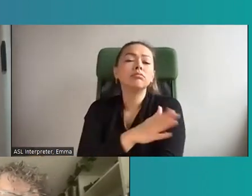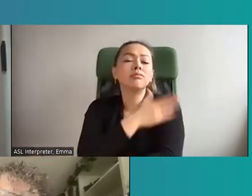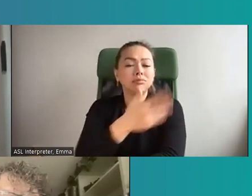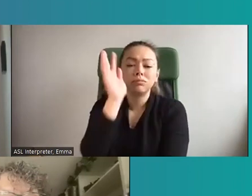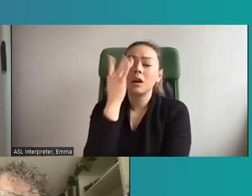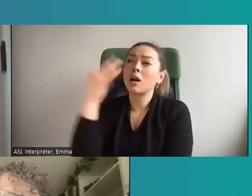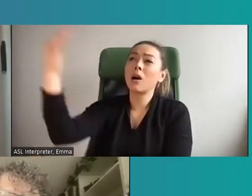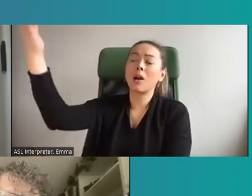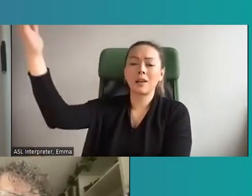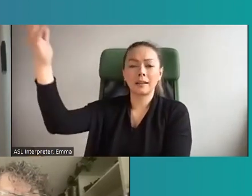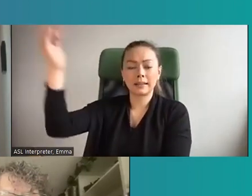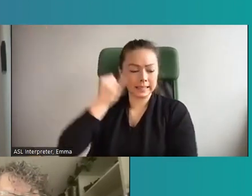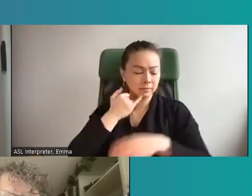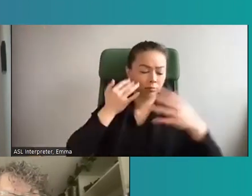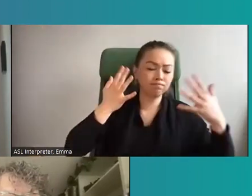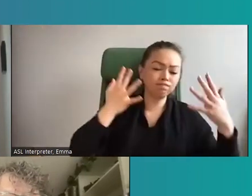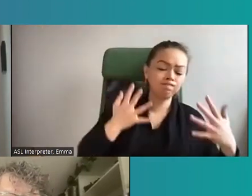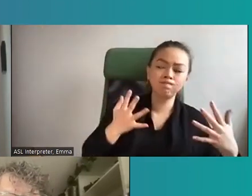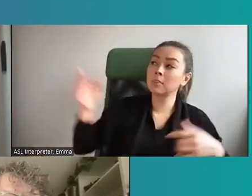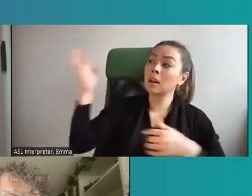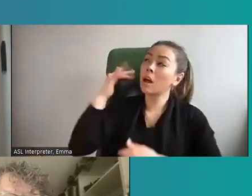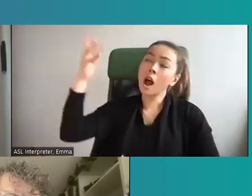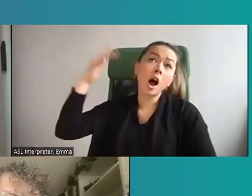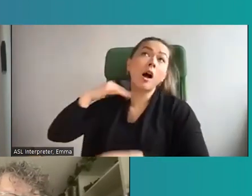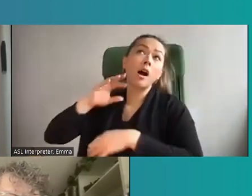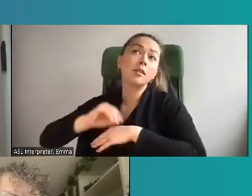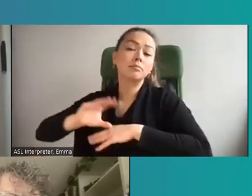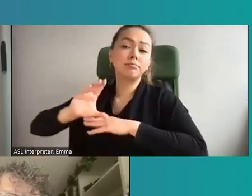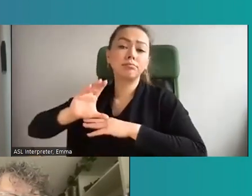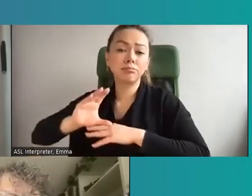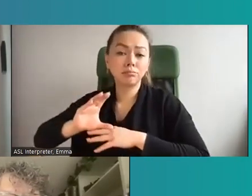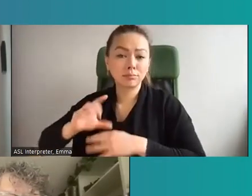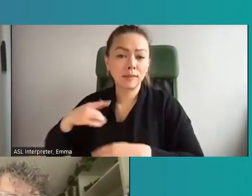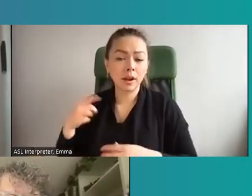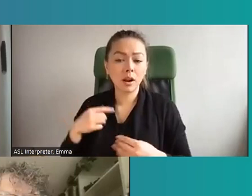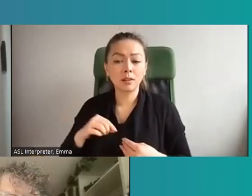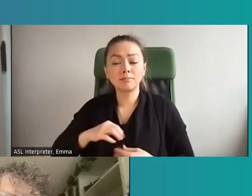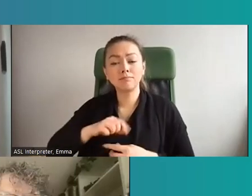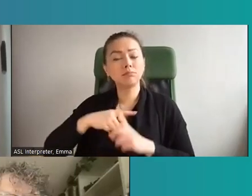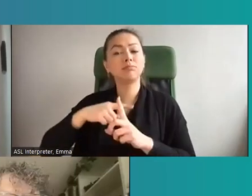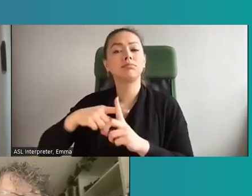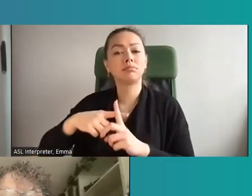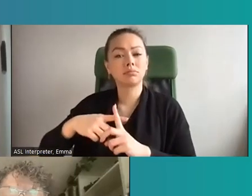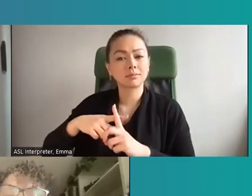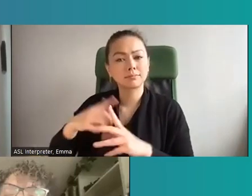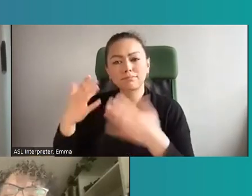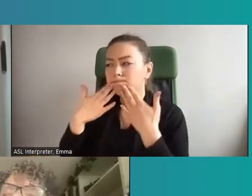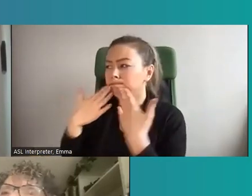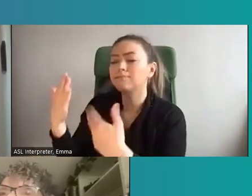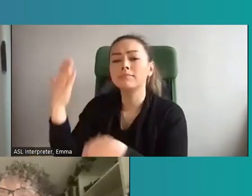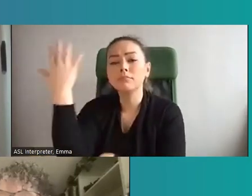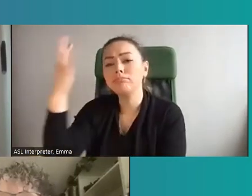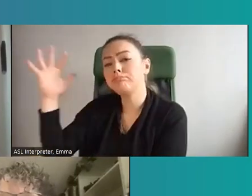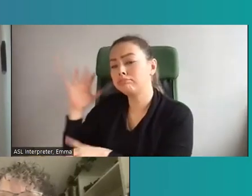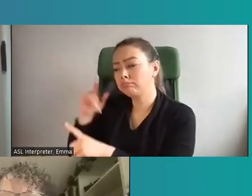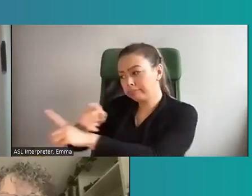to uplift our minds and our spirits. And so we give thanks to the forest for housing the birds.